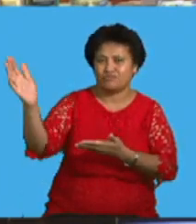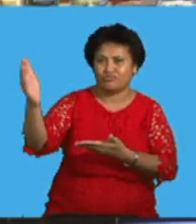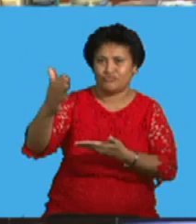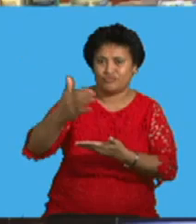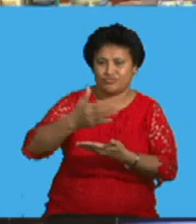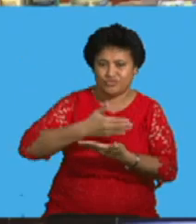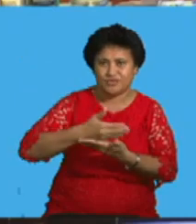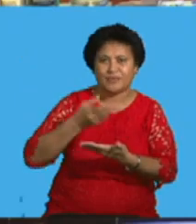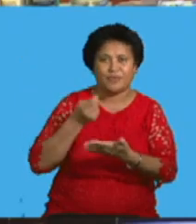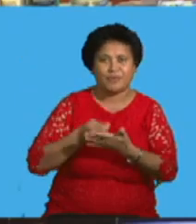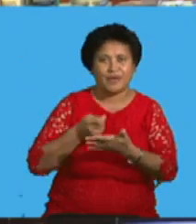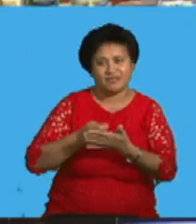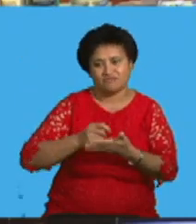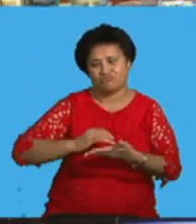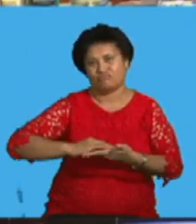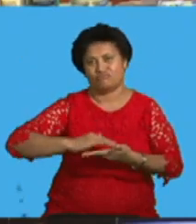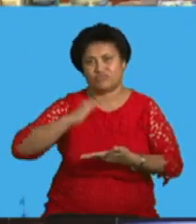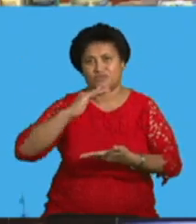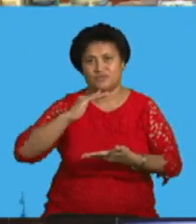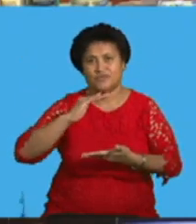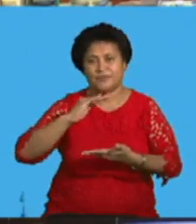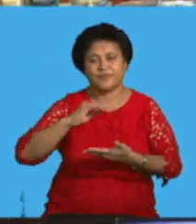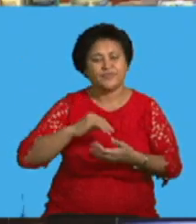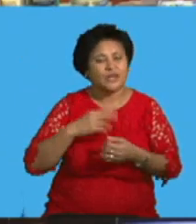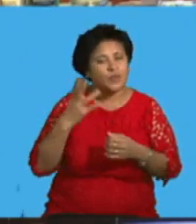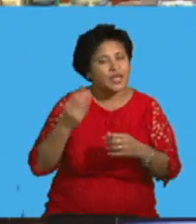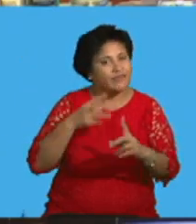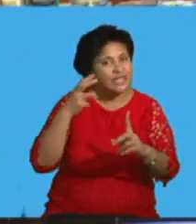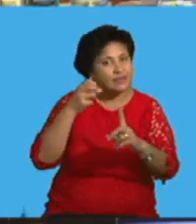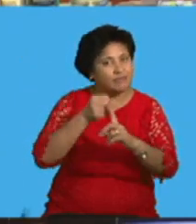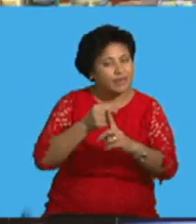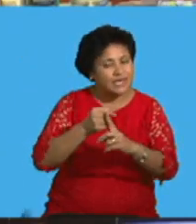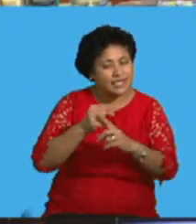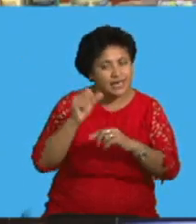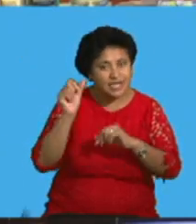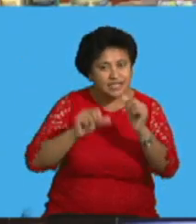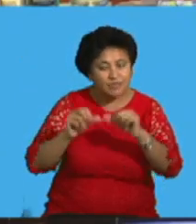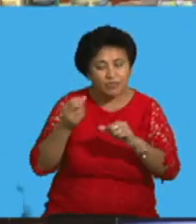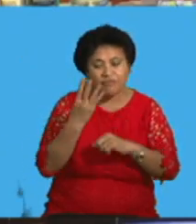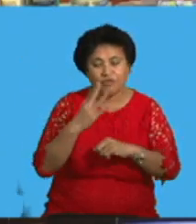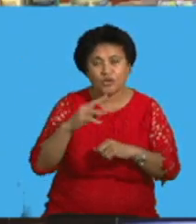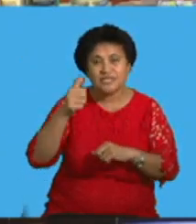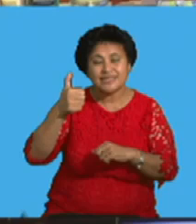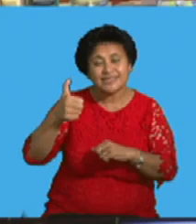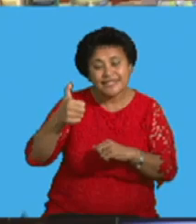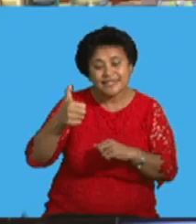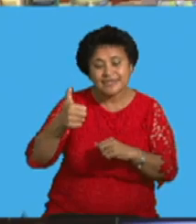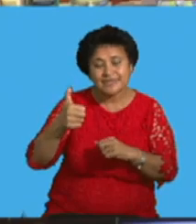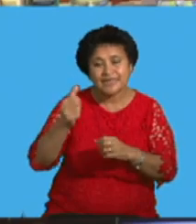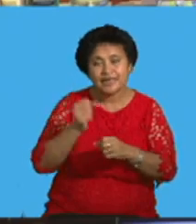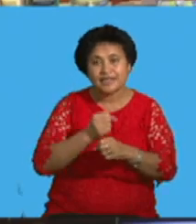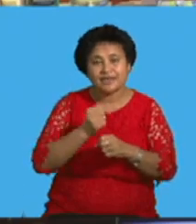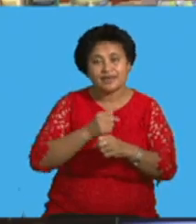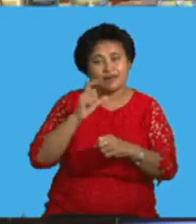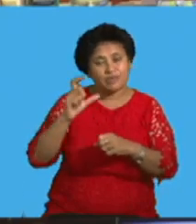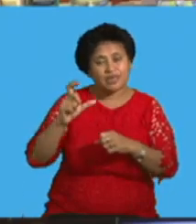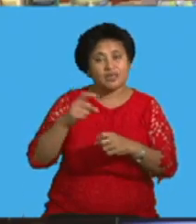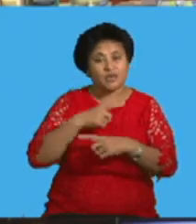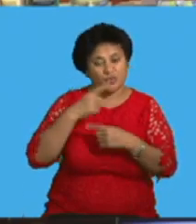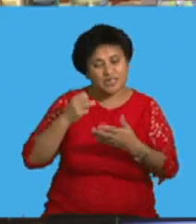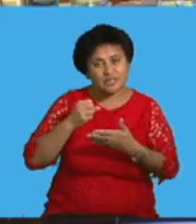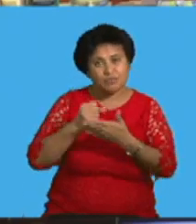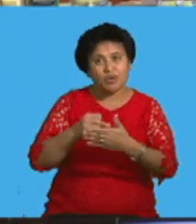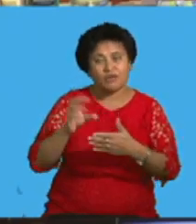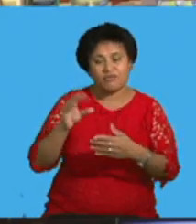creation. An impact assessment of 46 assisted companies supported since